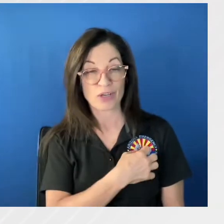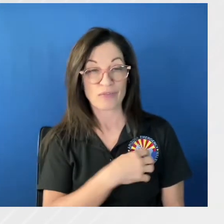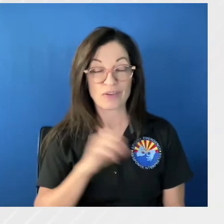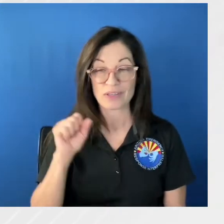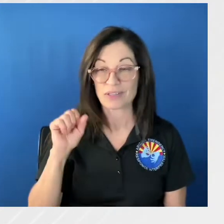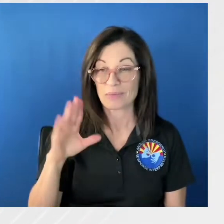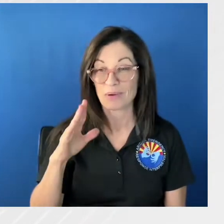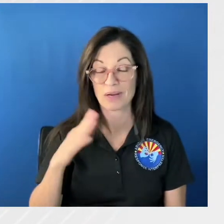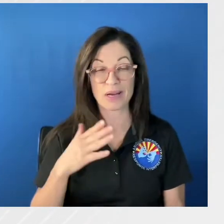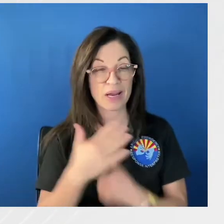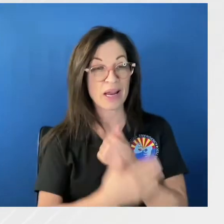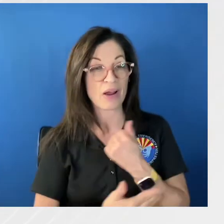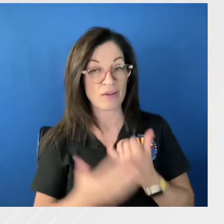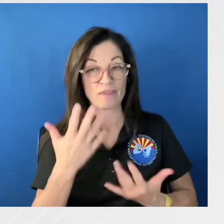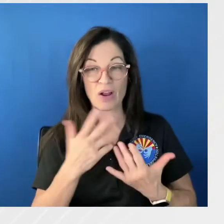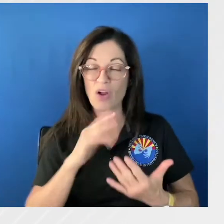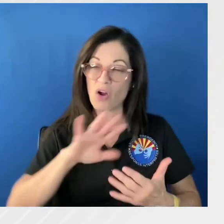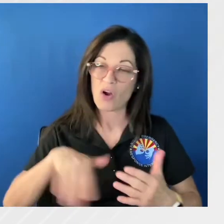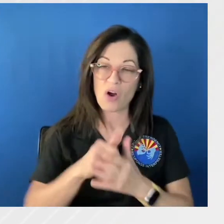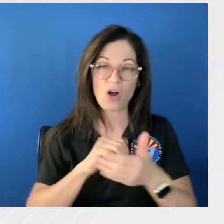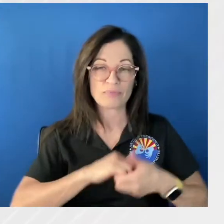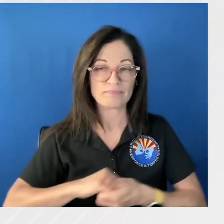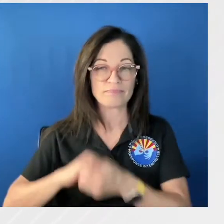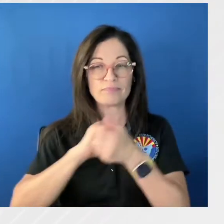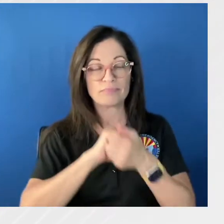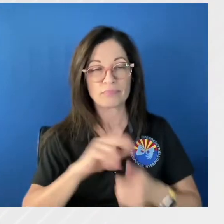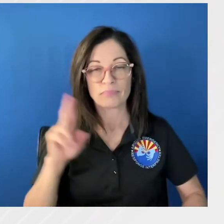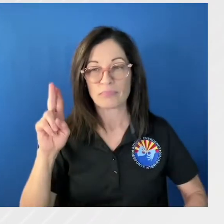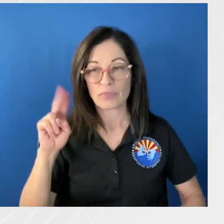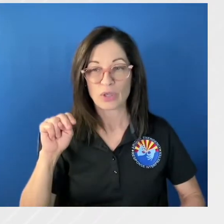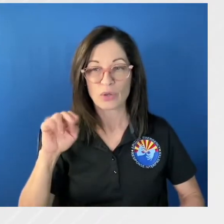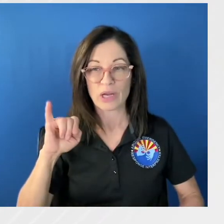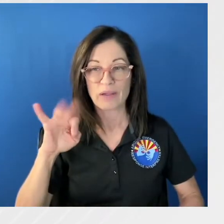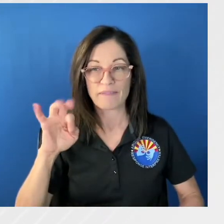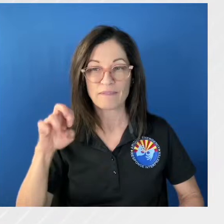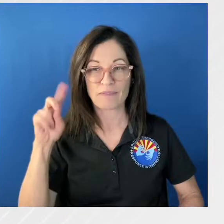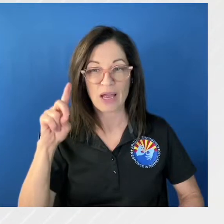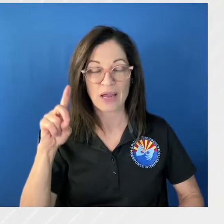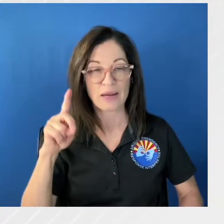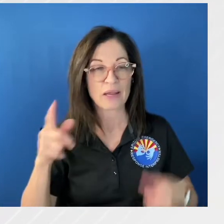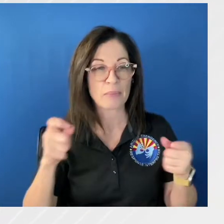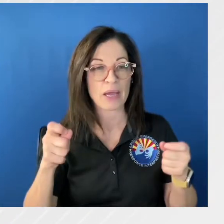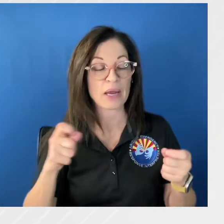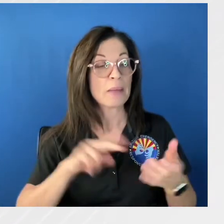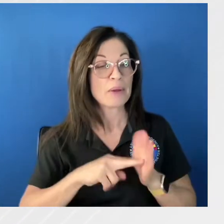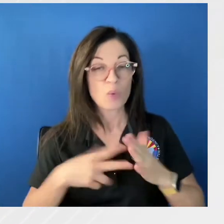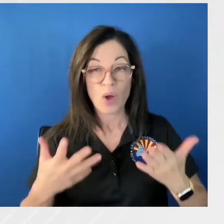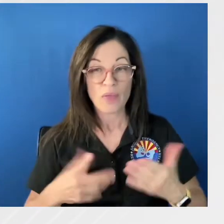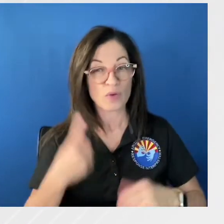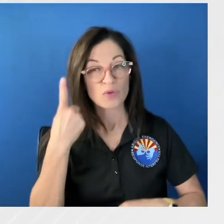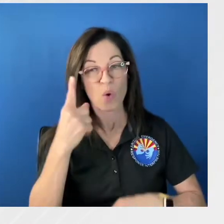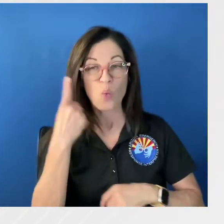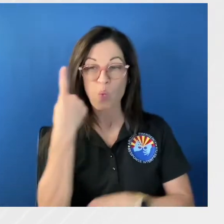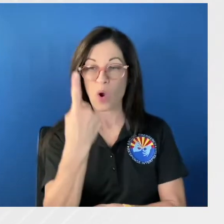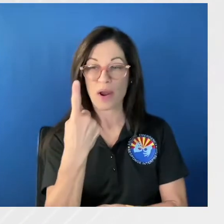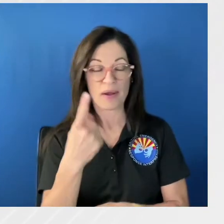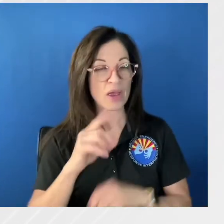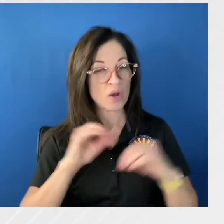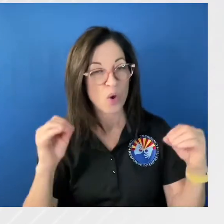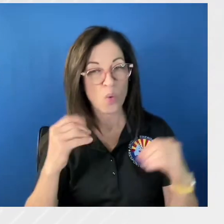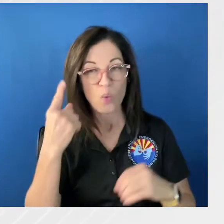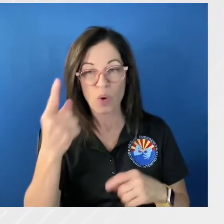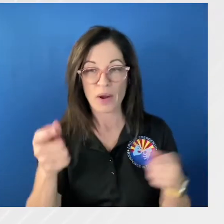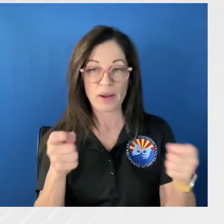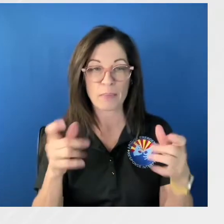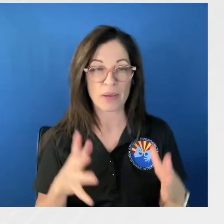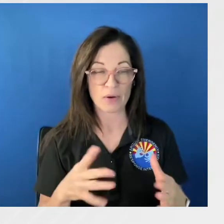we're all in unified command. What that means is there's no single commander, I may be in the center, kind of just coordinating on it all, but